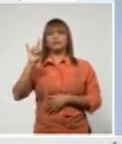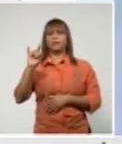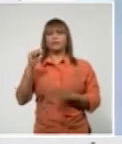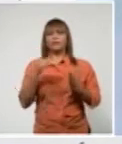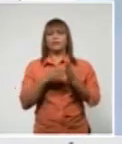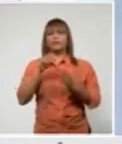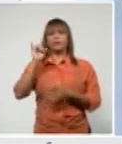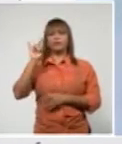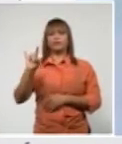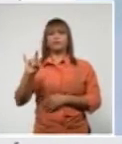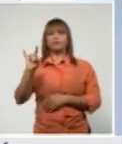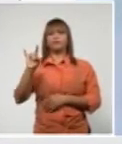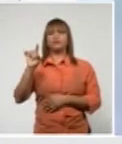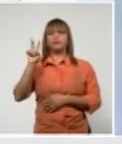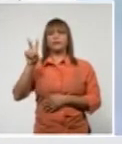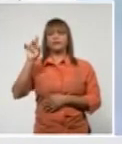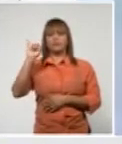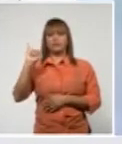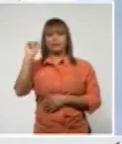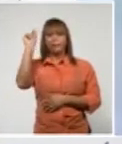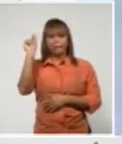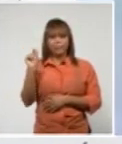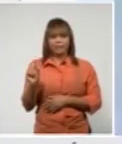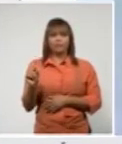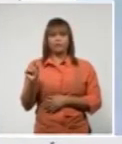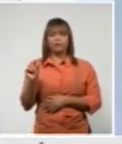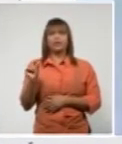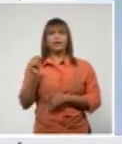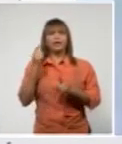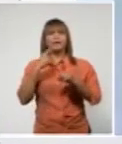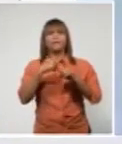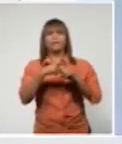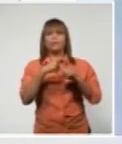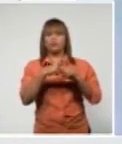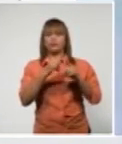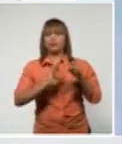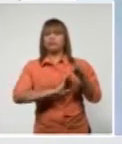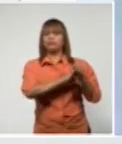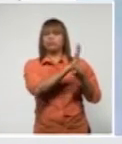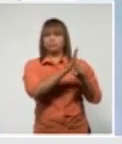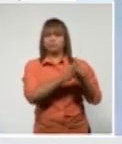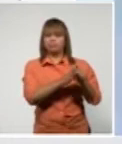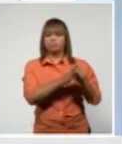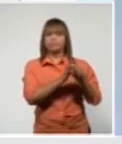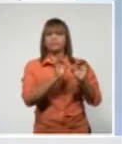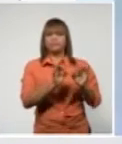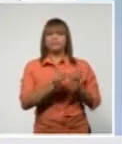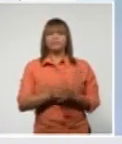315,335 people were diagnosed with the virus, for a total of